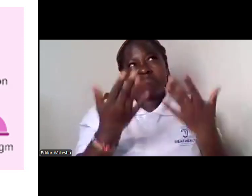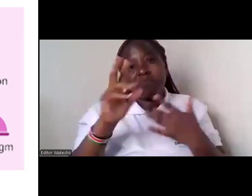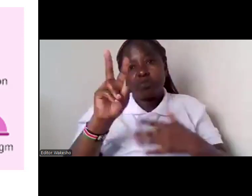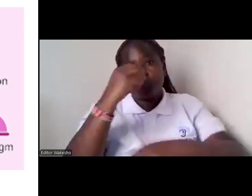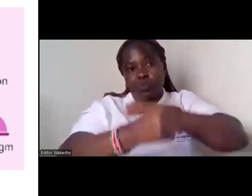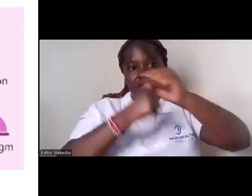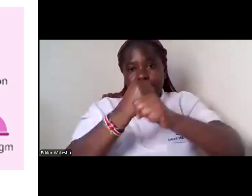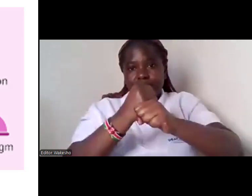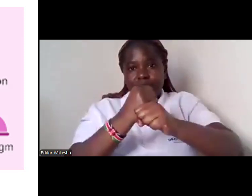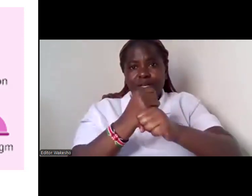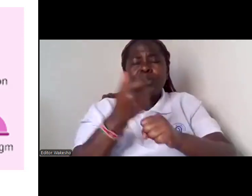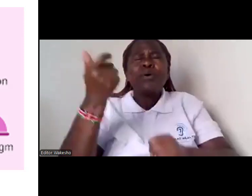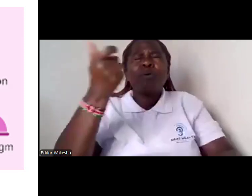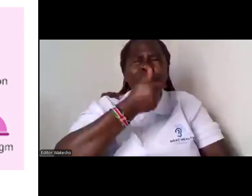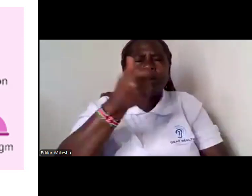years.